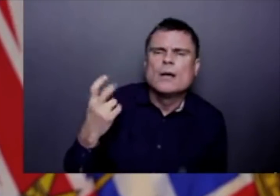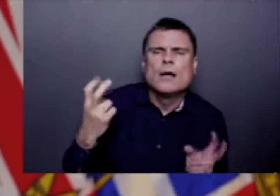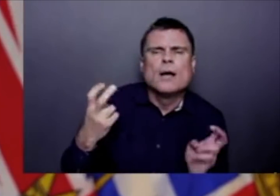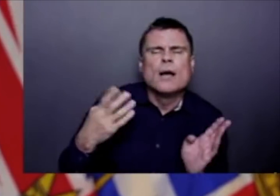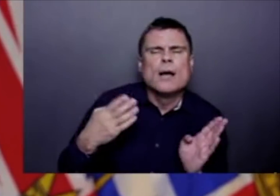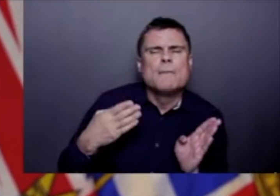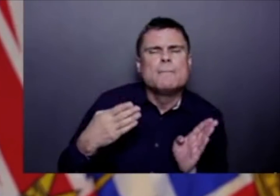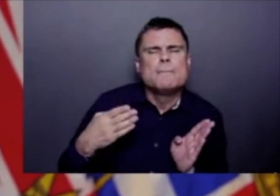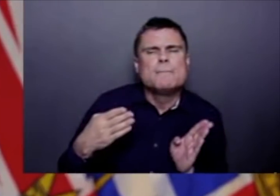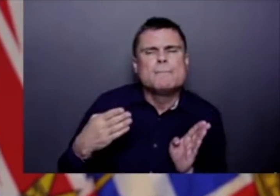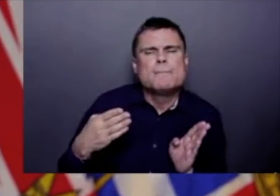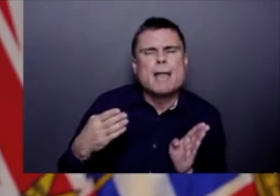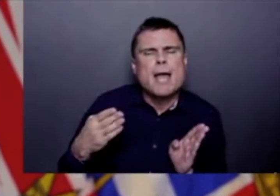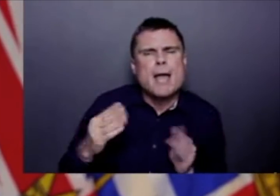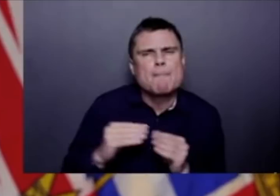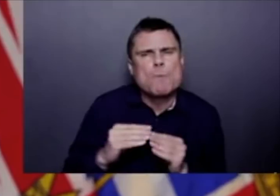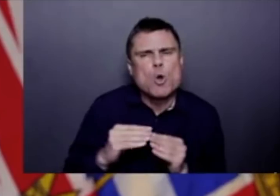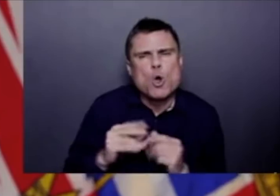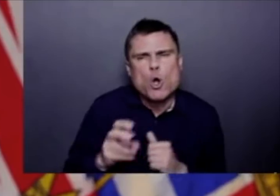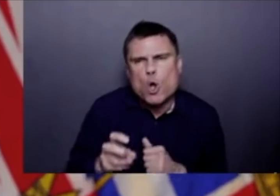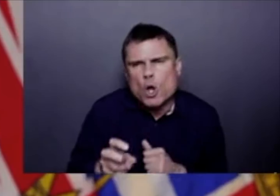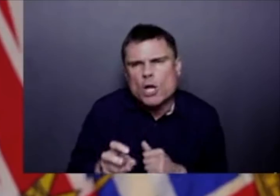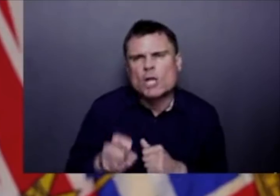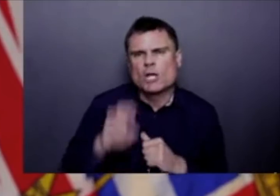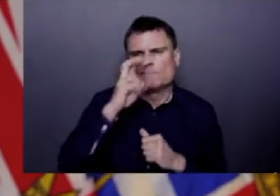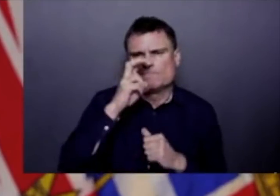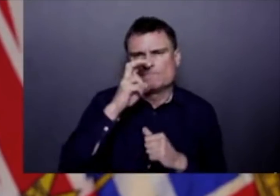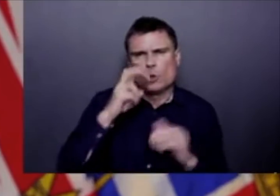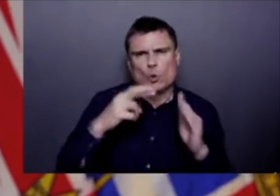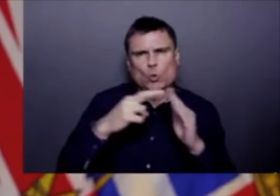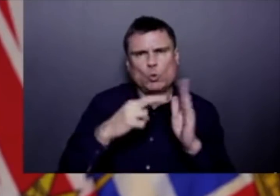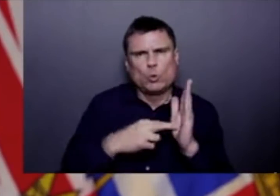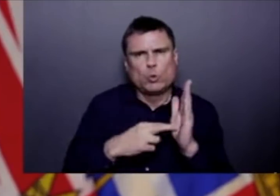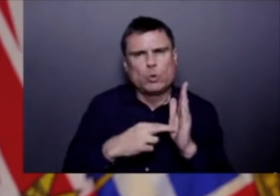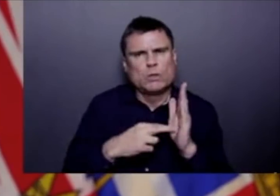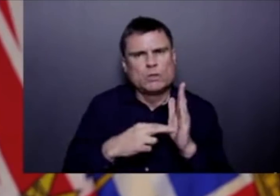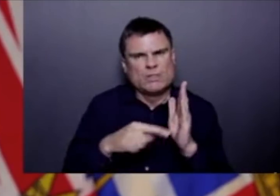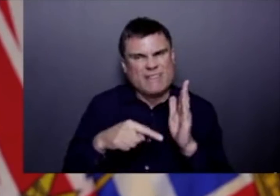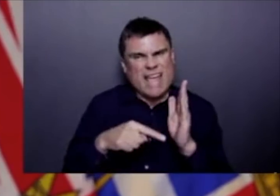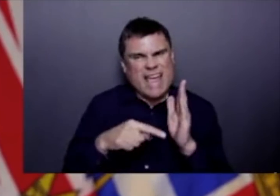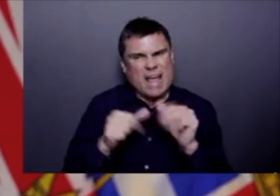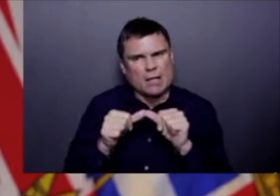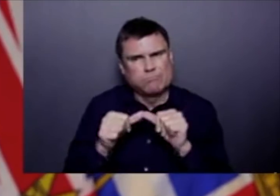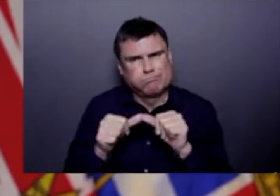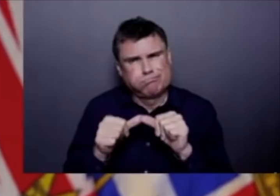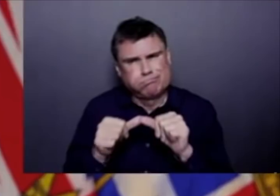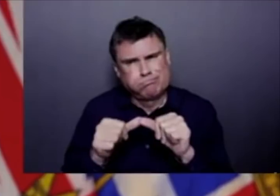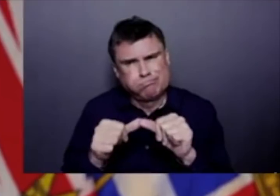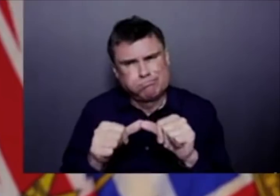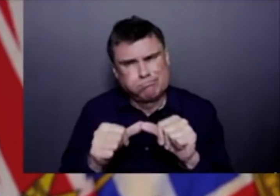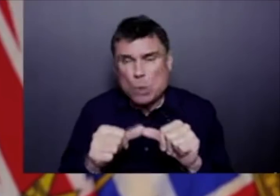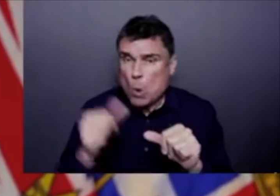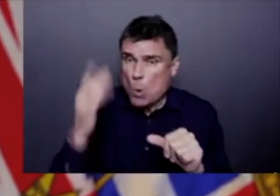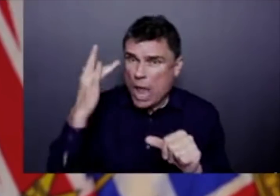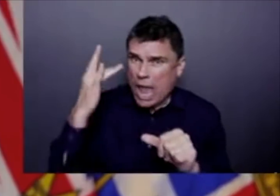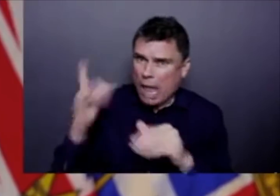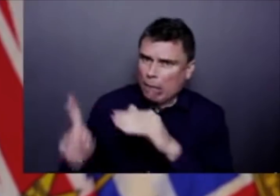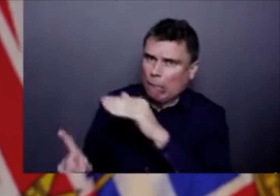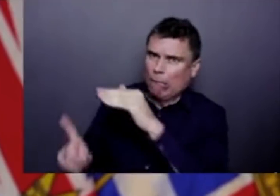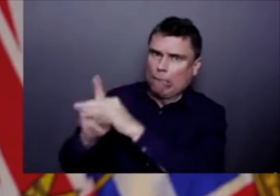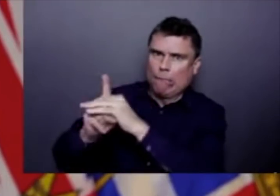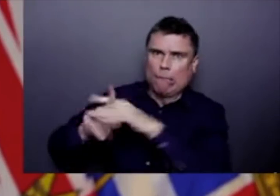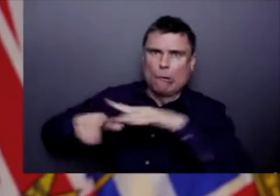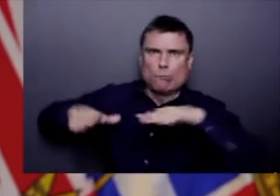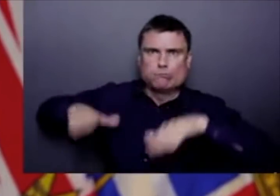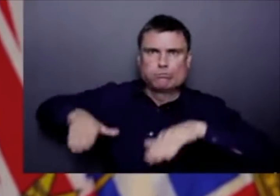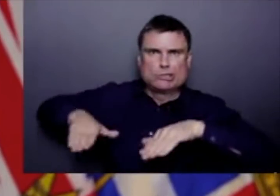or expanded because of this new variant? And can you get in French as well? Sure. Well, as you know, we have orders that are in place